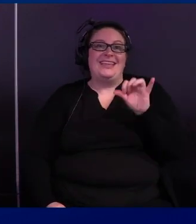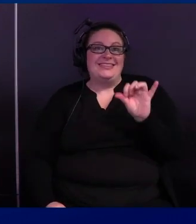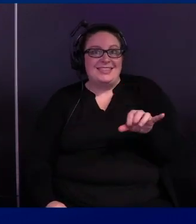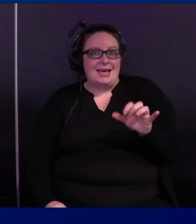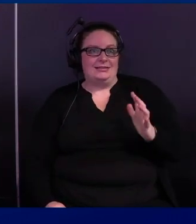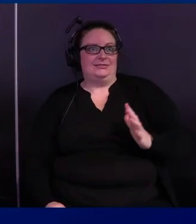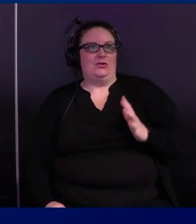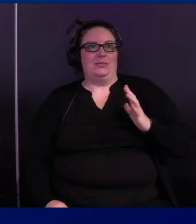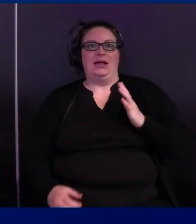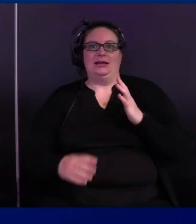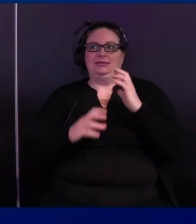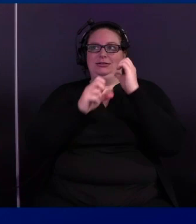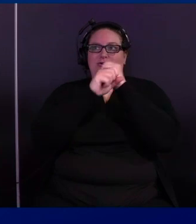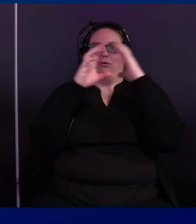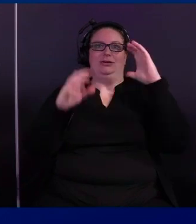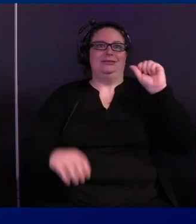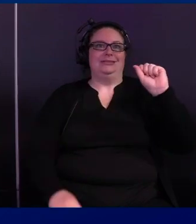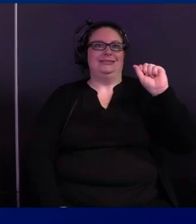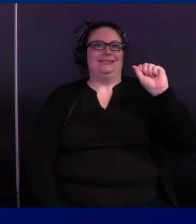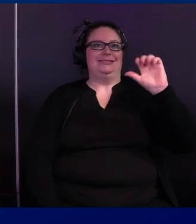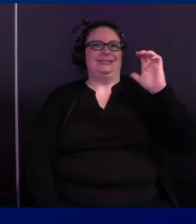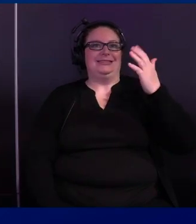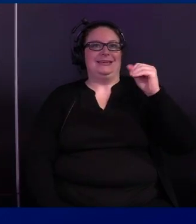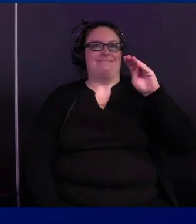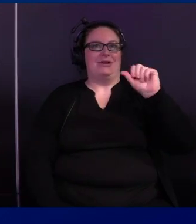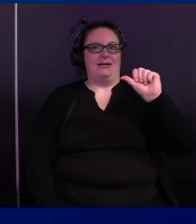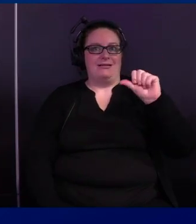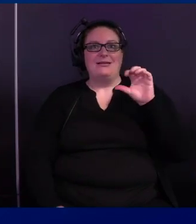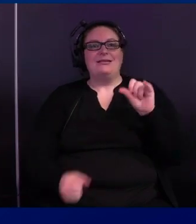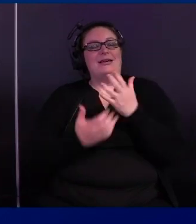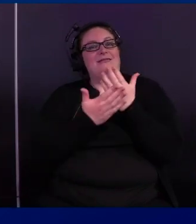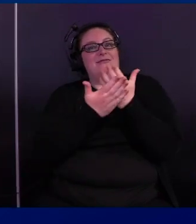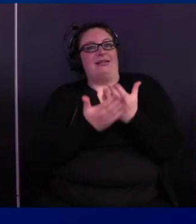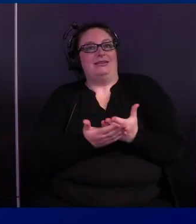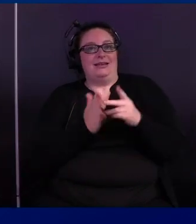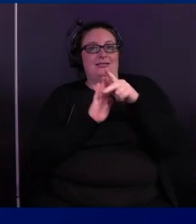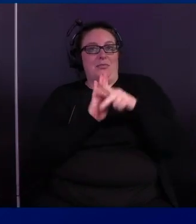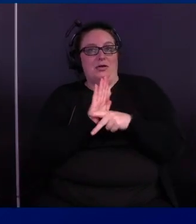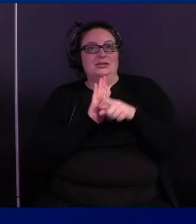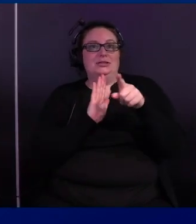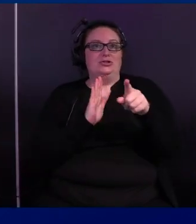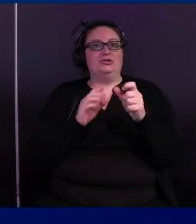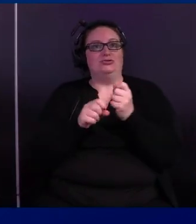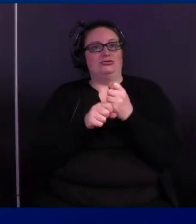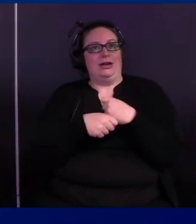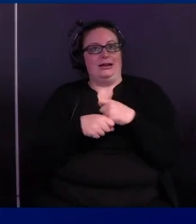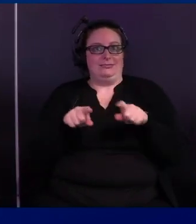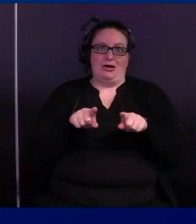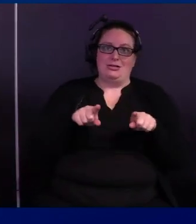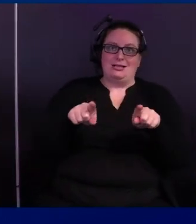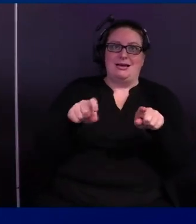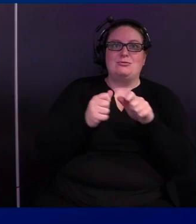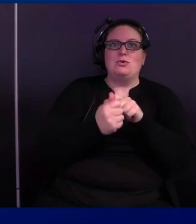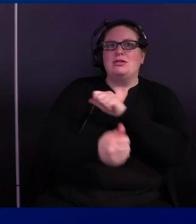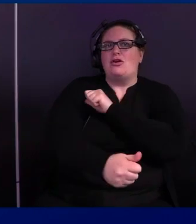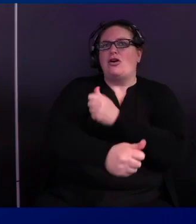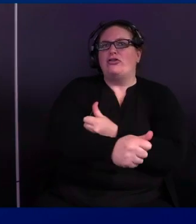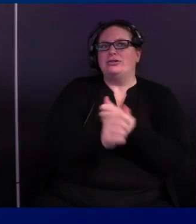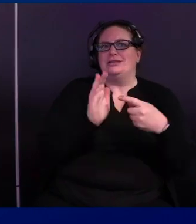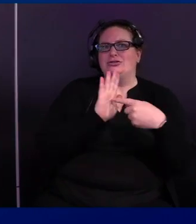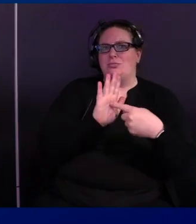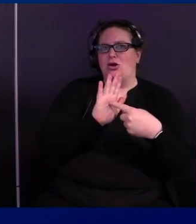a schema, and that schema can then be used to validate that the policies that you create are in line with the authorization model that you've set